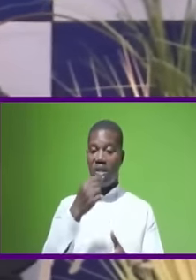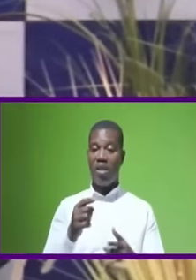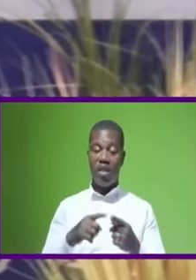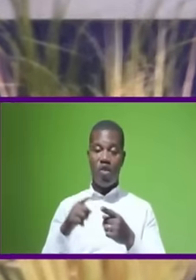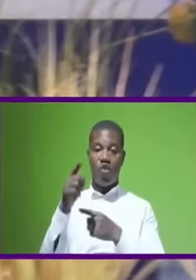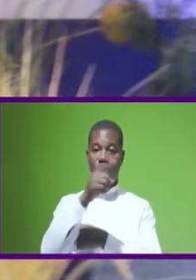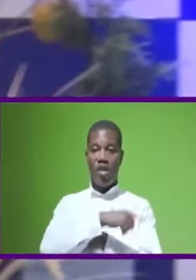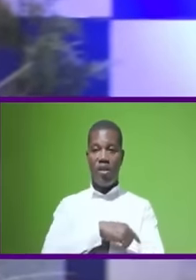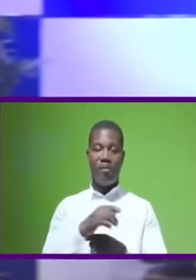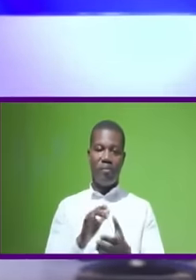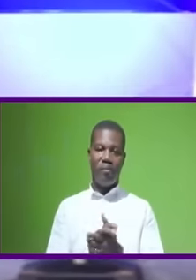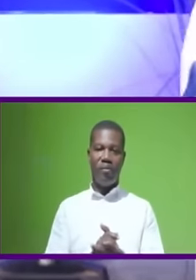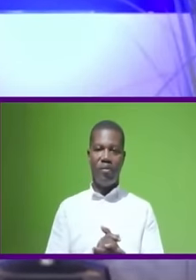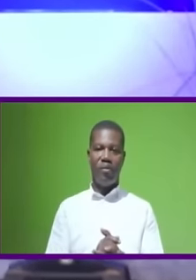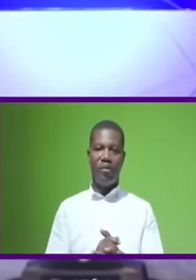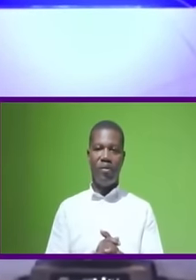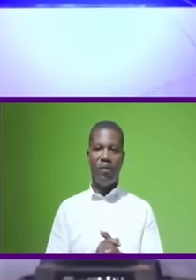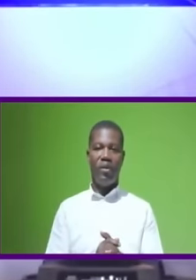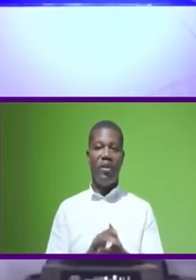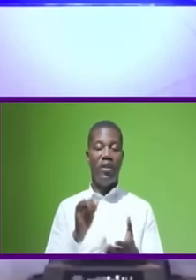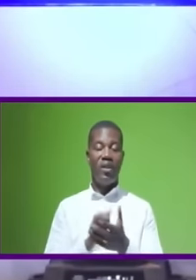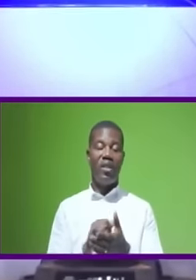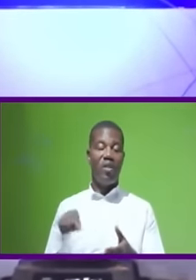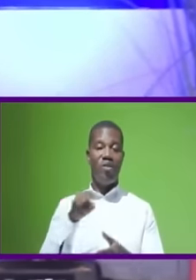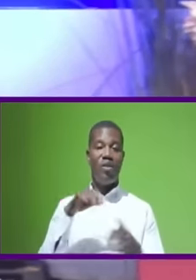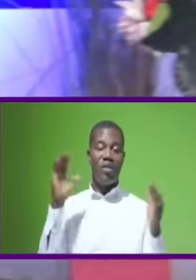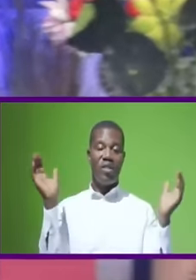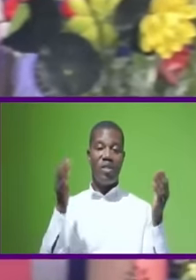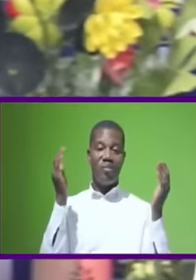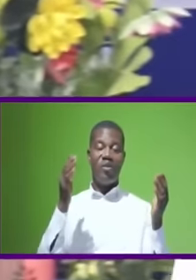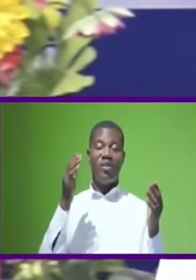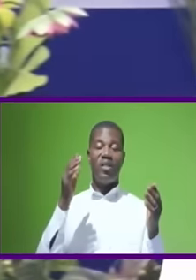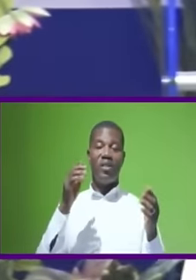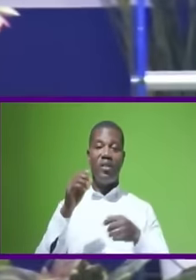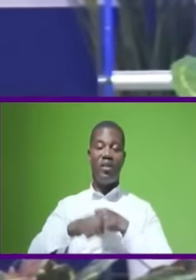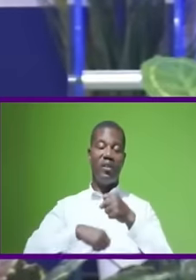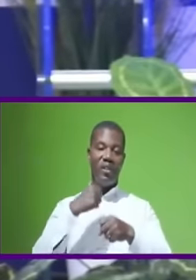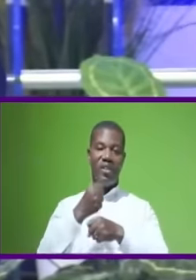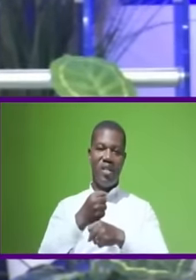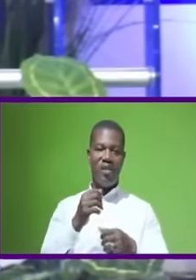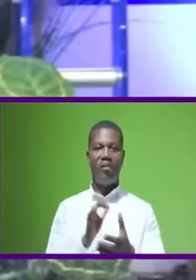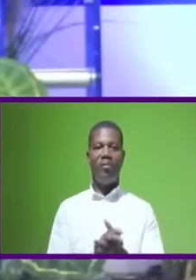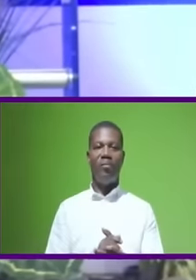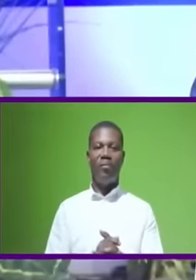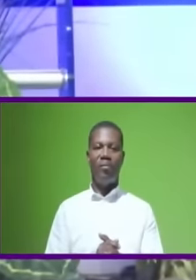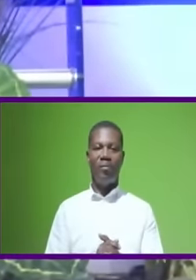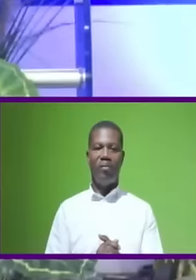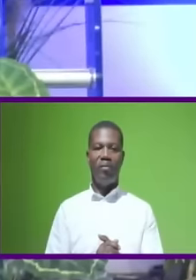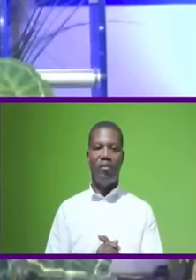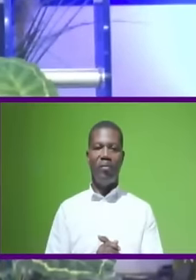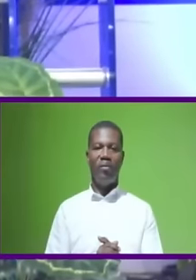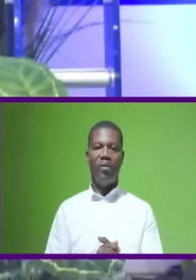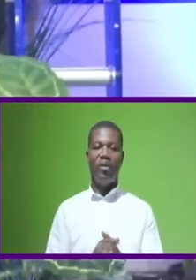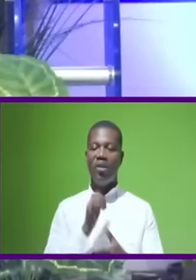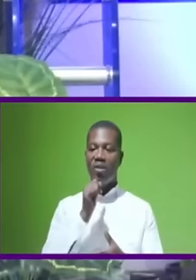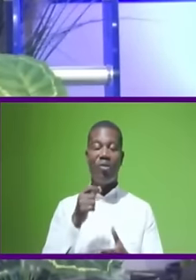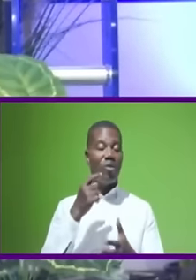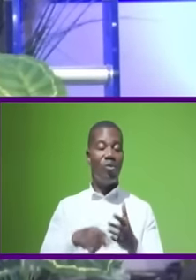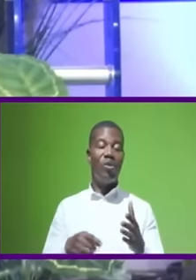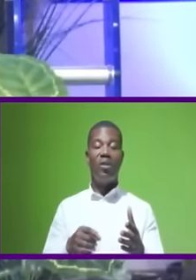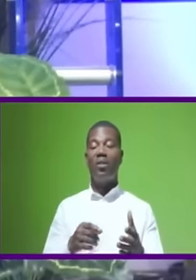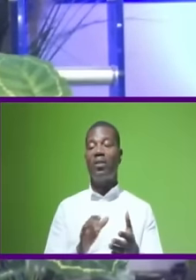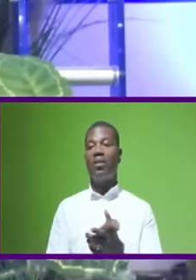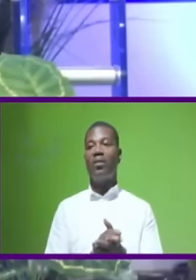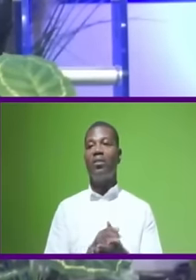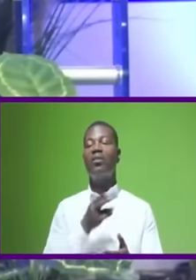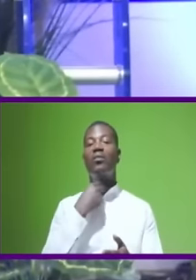have told you today, I know who I've seen here today. It's anniversary is what you are observing today. And yet they are not suffering be enemy.